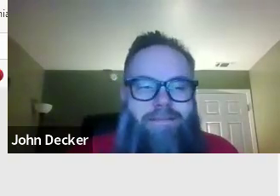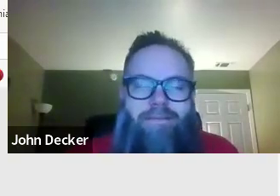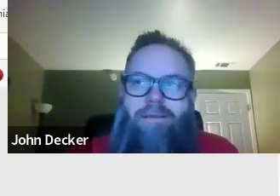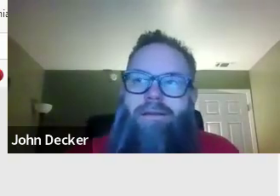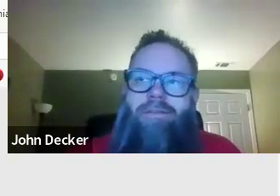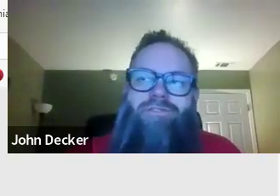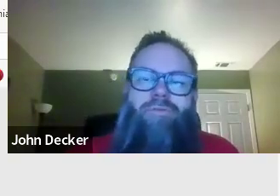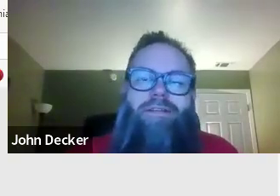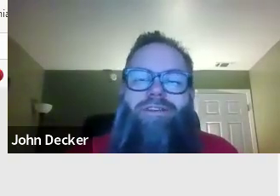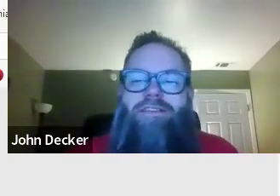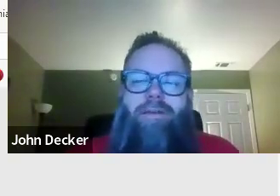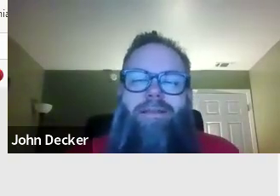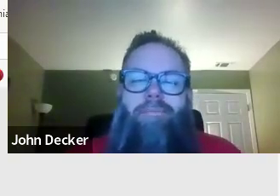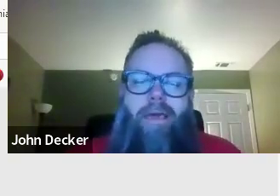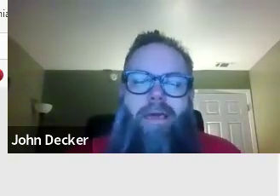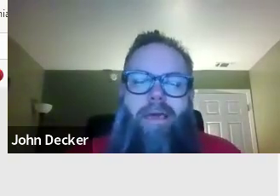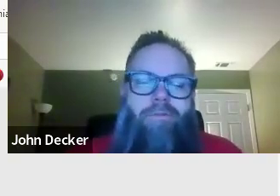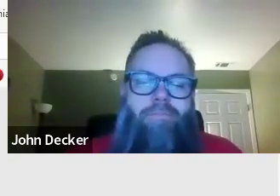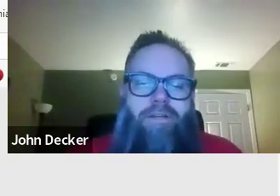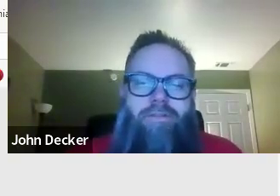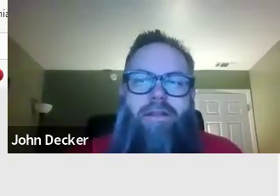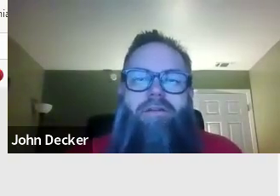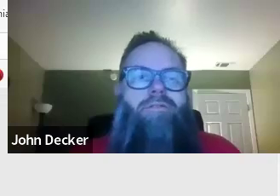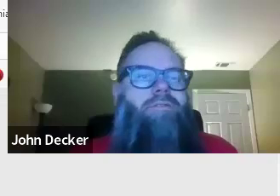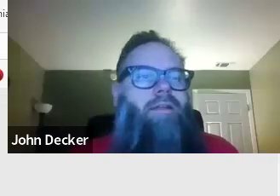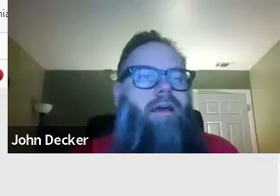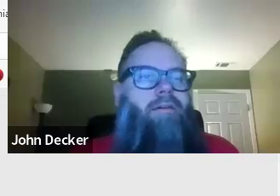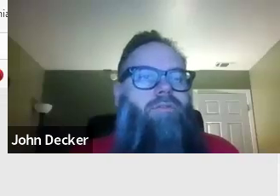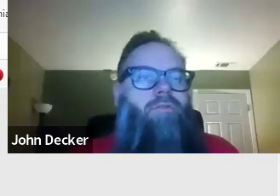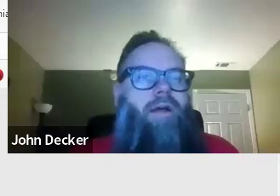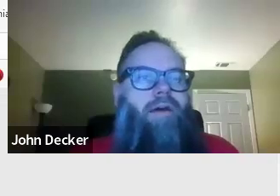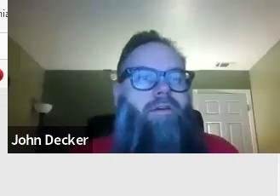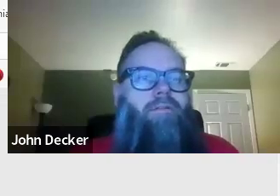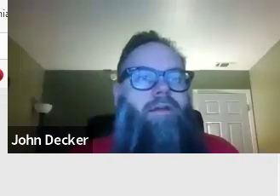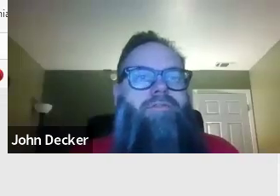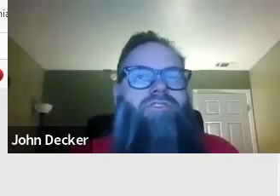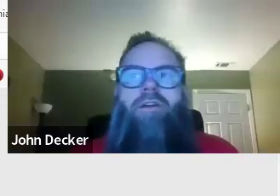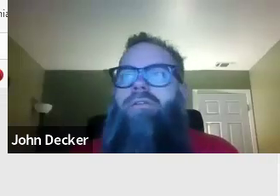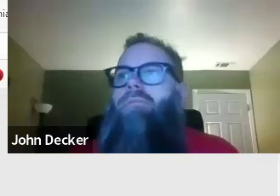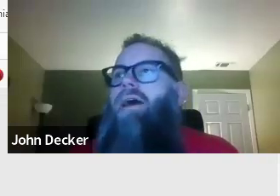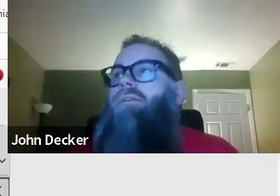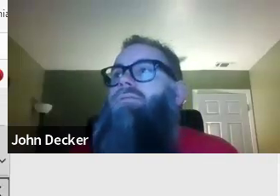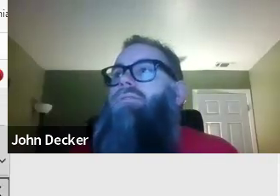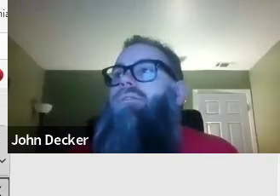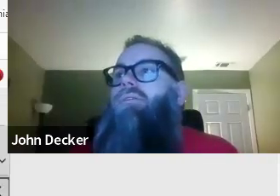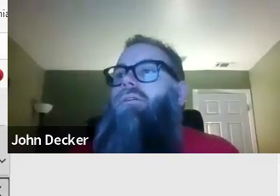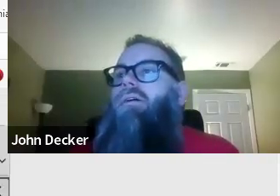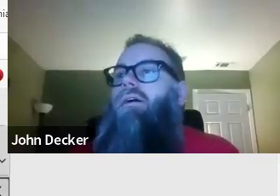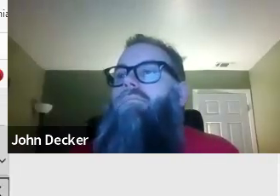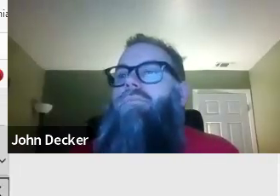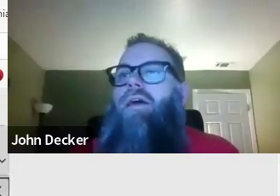after taxes, there's a readjustment in May for the budget that occurs. And I have a little graphic that I have shared in the